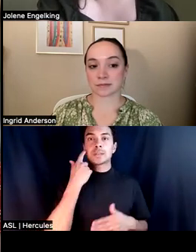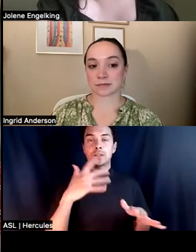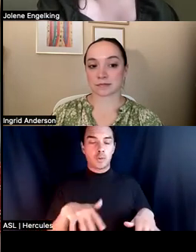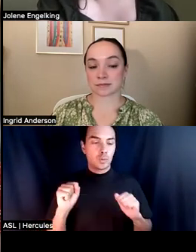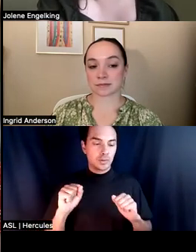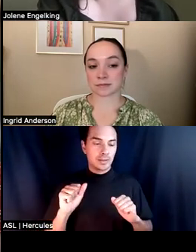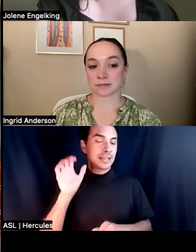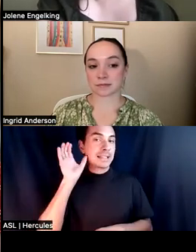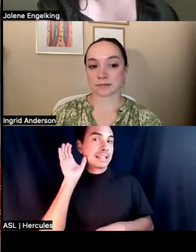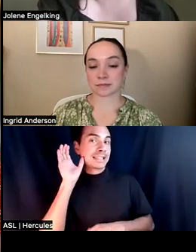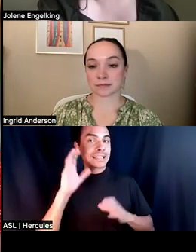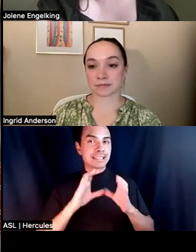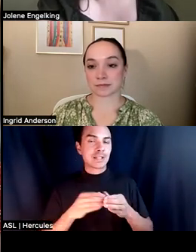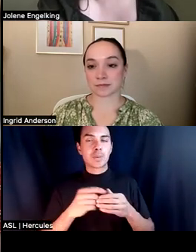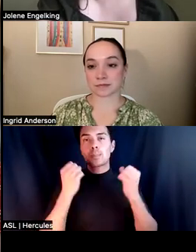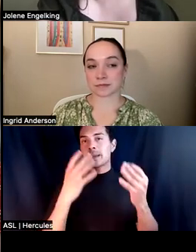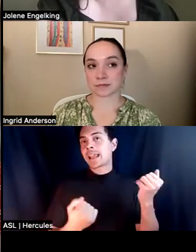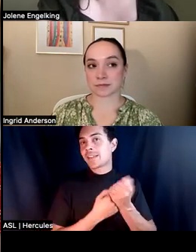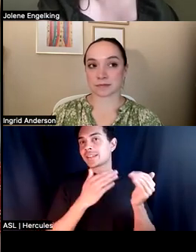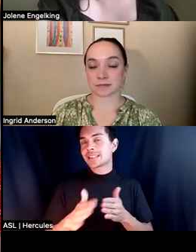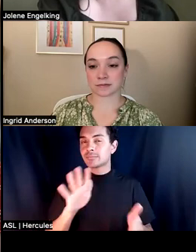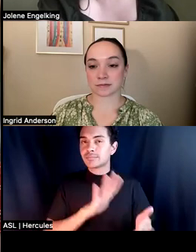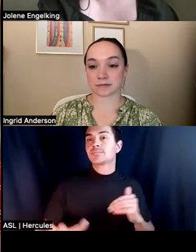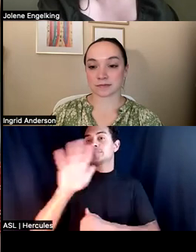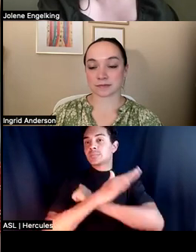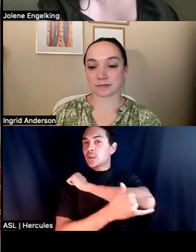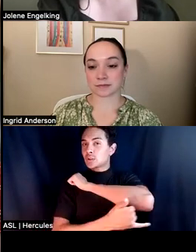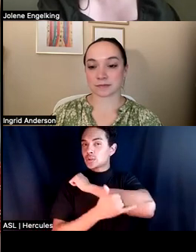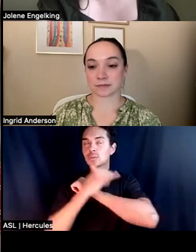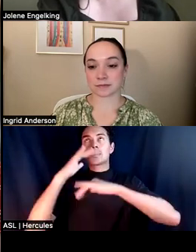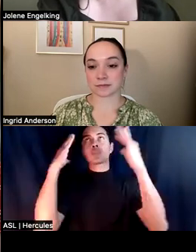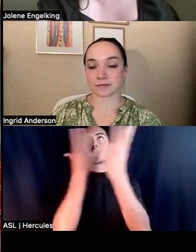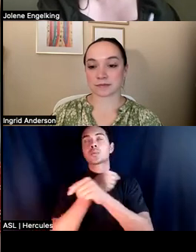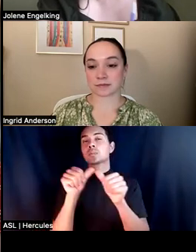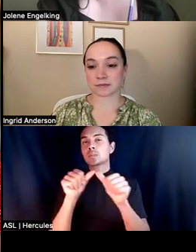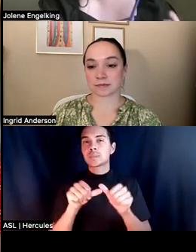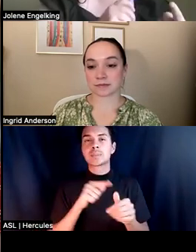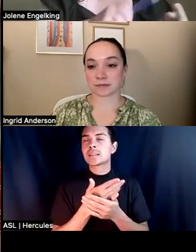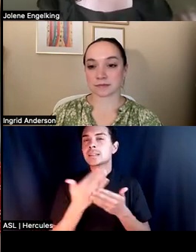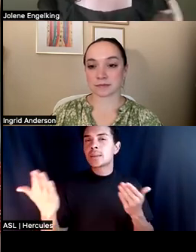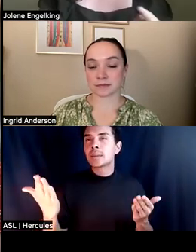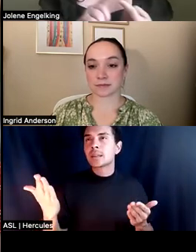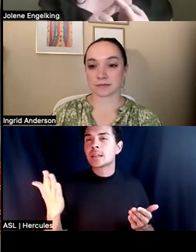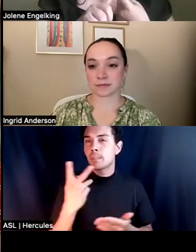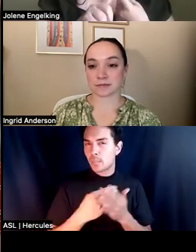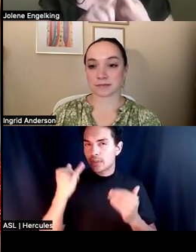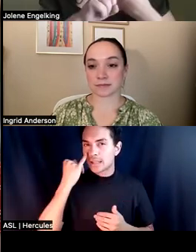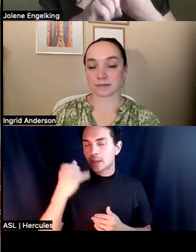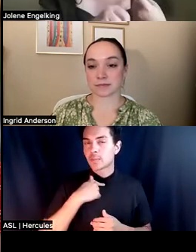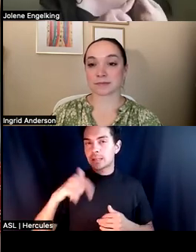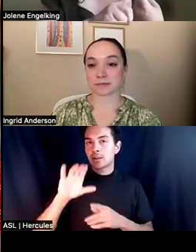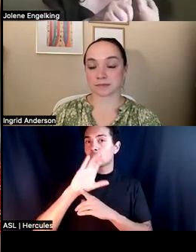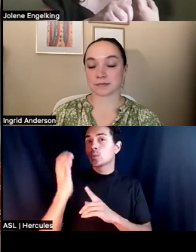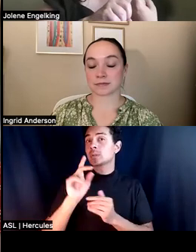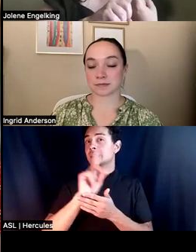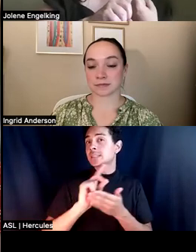a listening session with a bunch of advocates from across the country, and it was a really beautiful space. But there was something where there's both that idea of we need culturally designed and